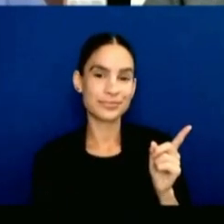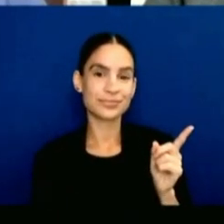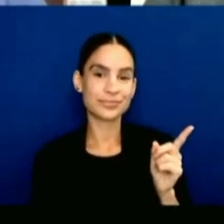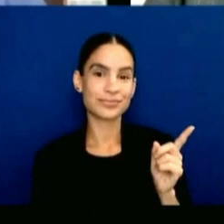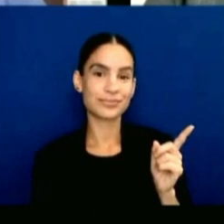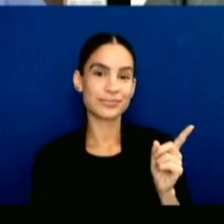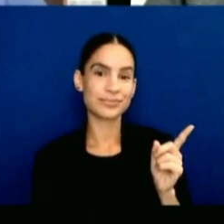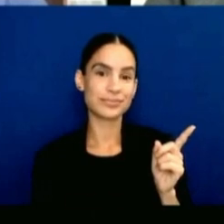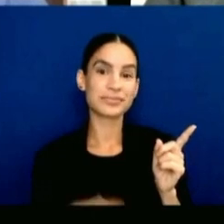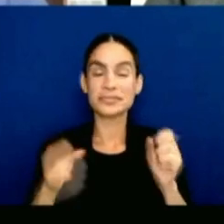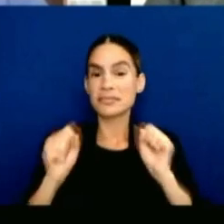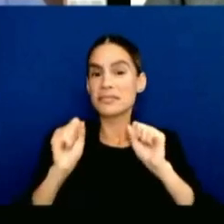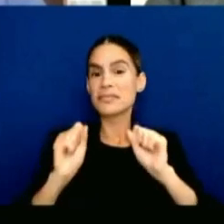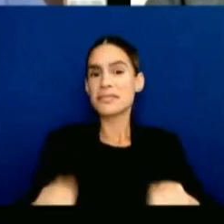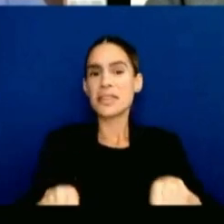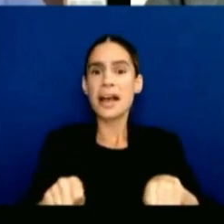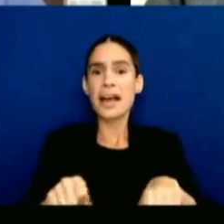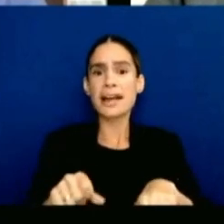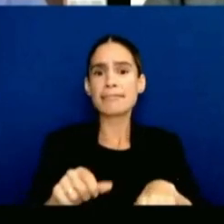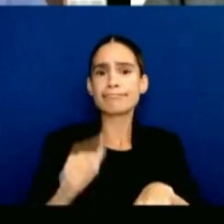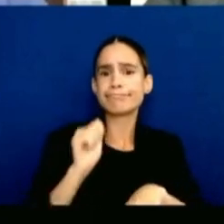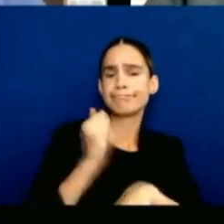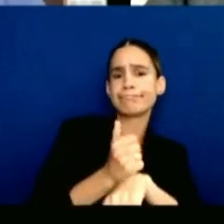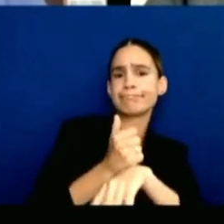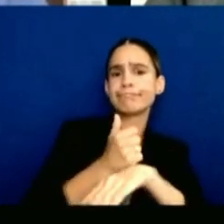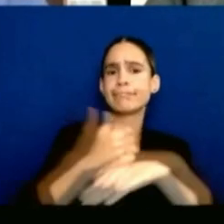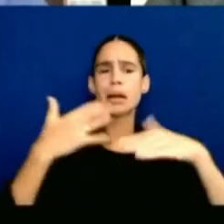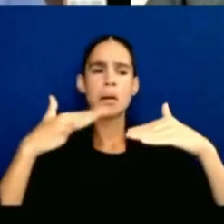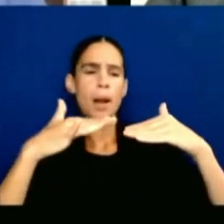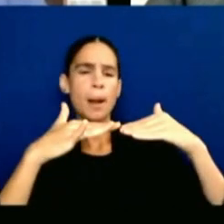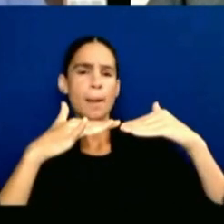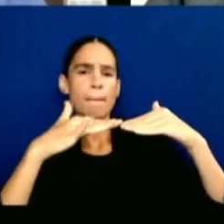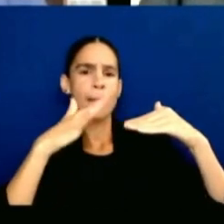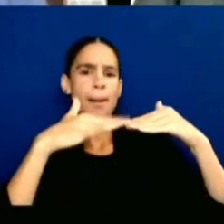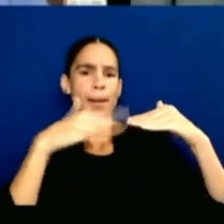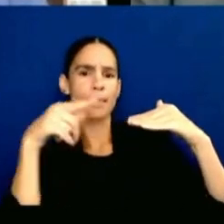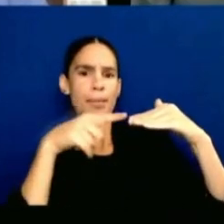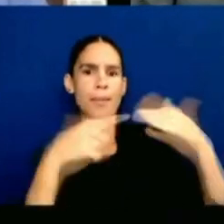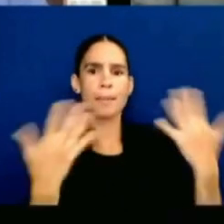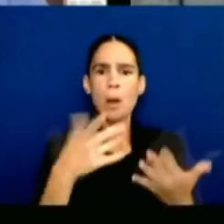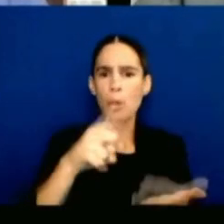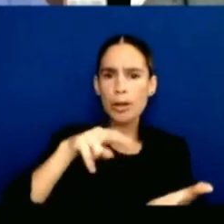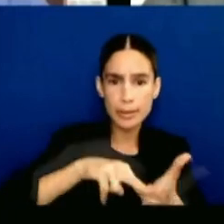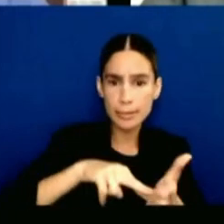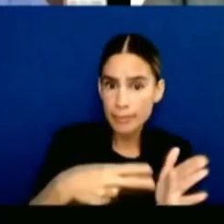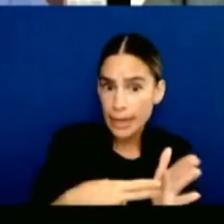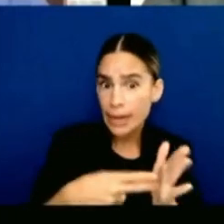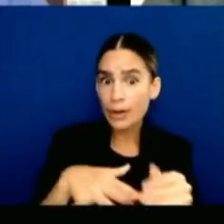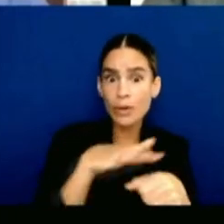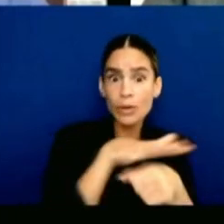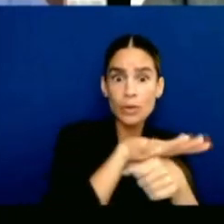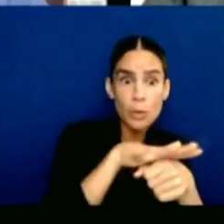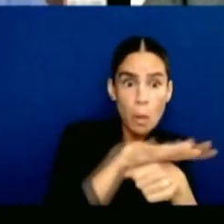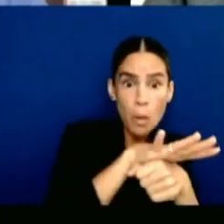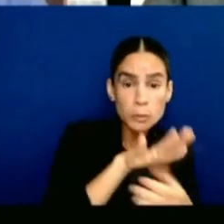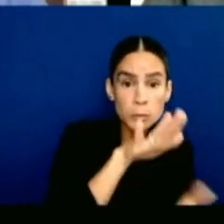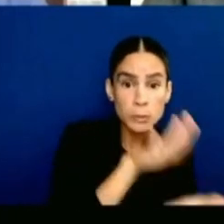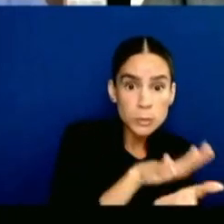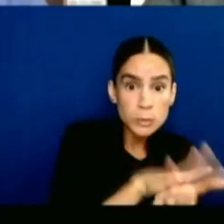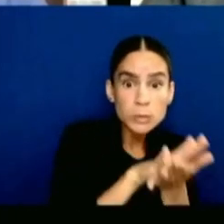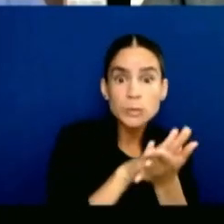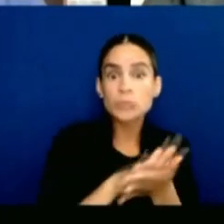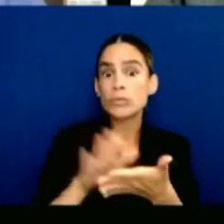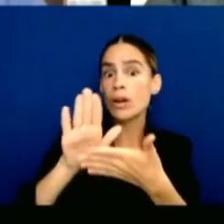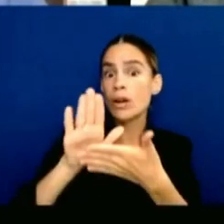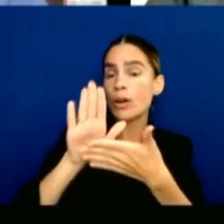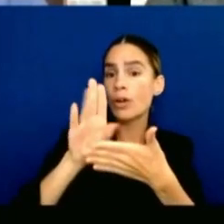school, like an elementary or a middle school, versus a university where people are coming from all different parts of the country. If we